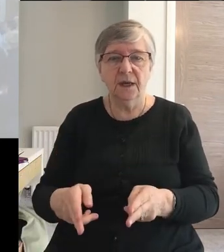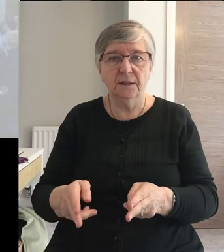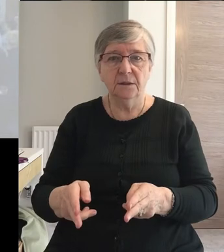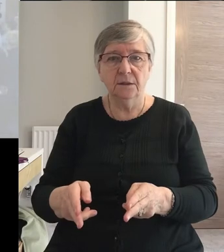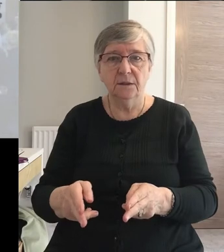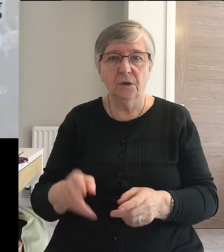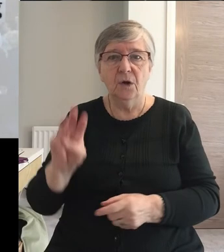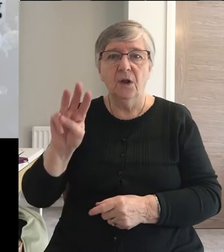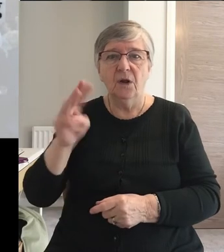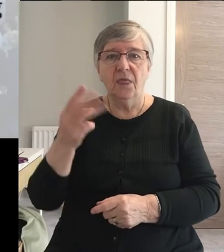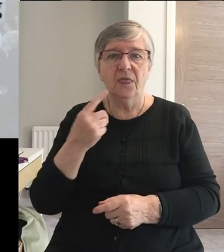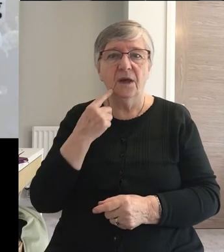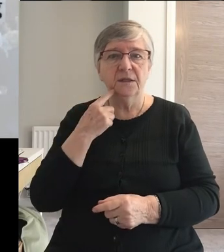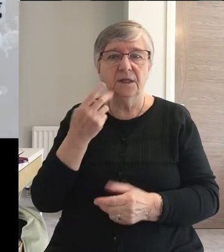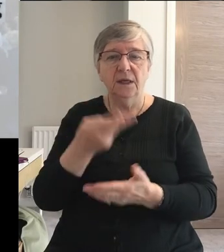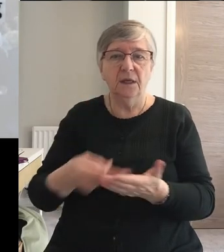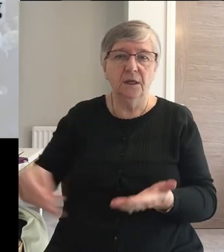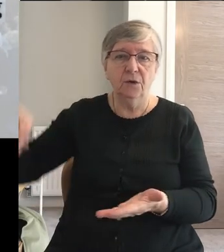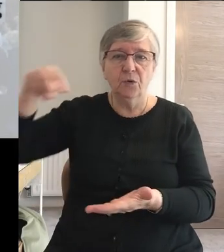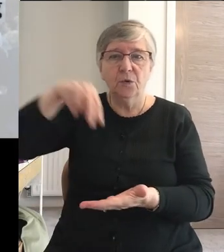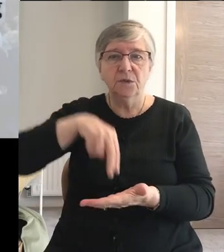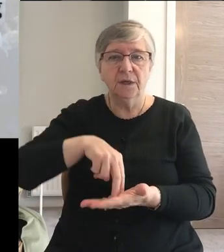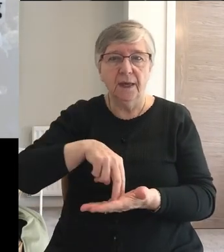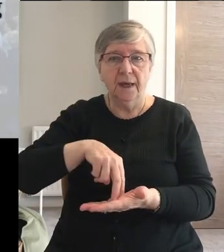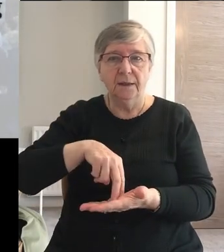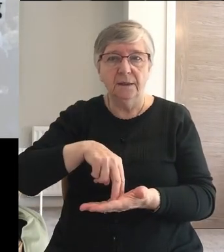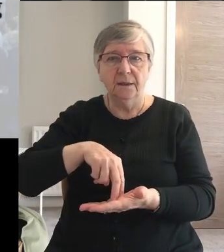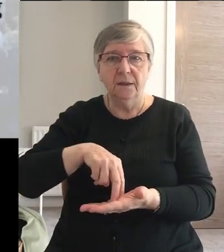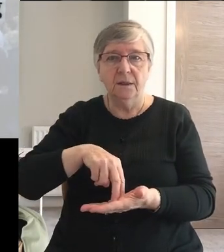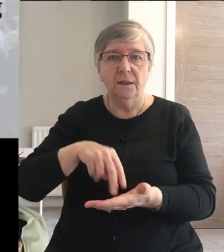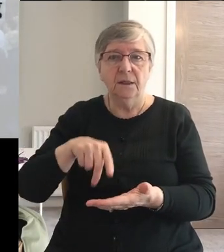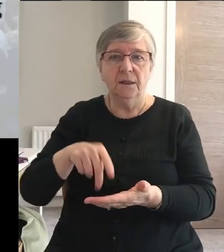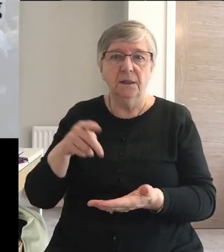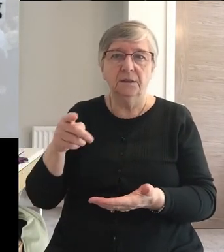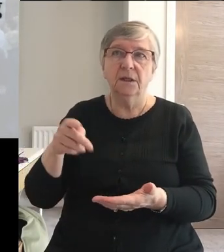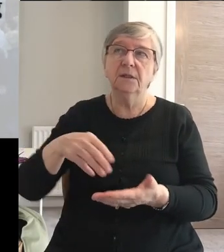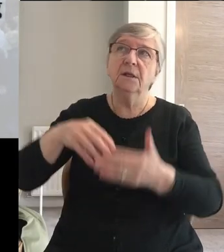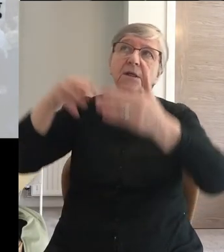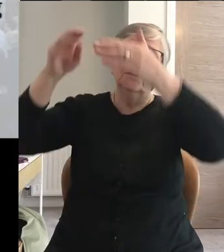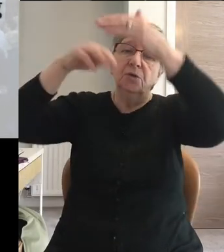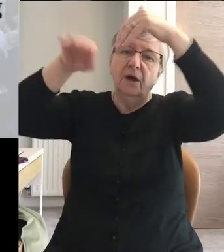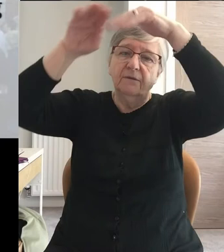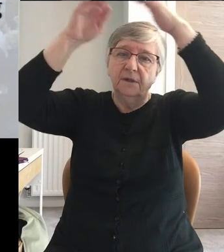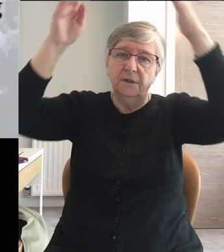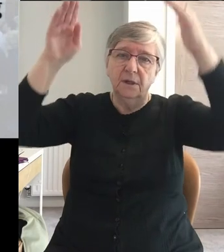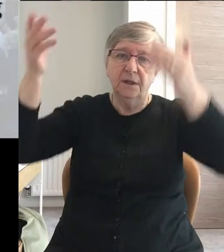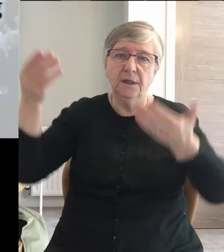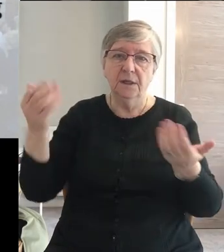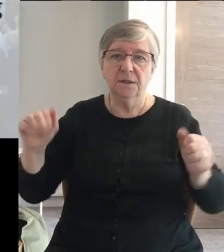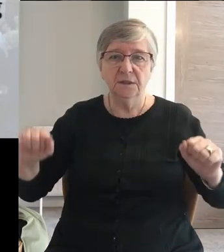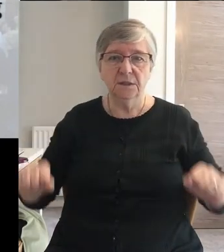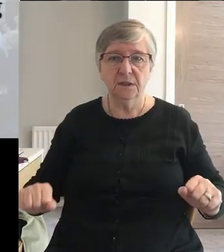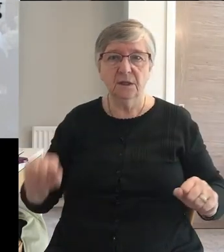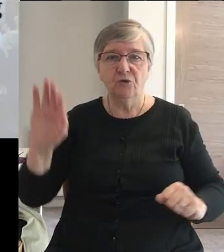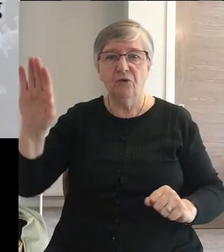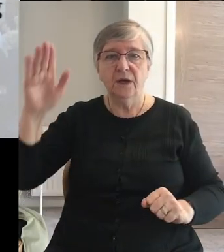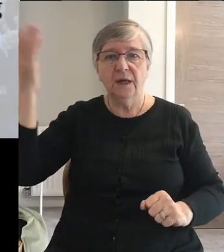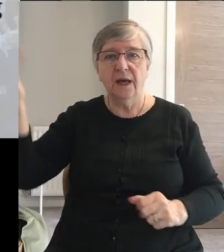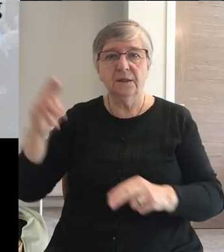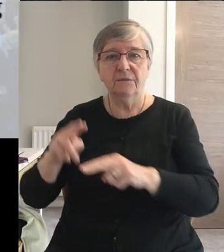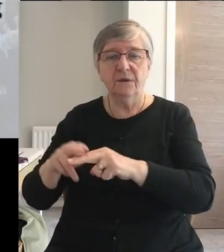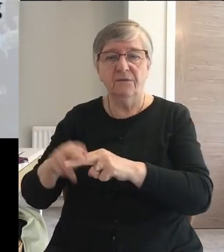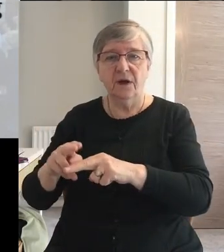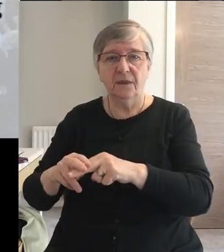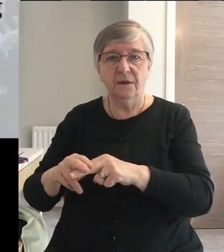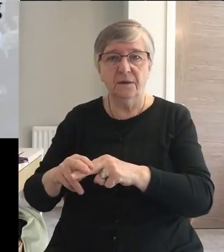the dead. On the third day, he was again. He ascended into heaven. He is seated at the right